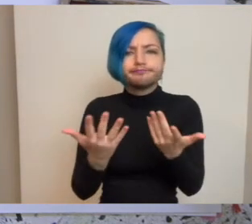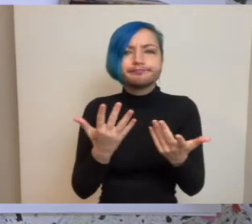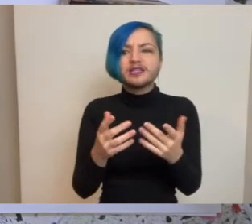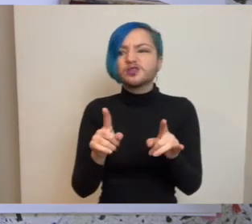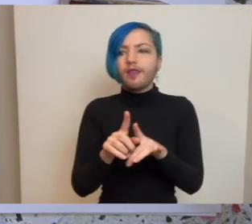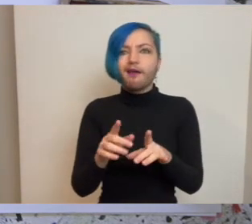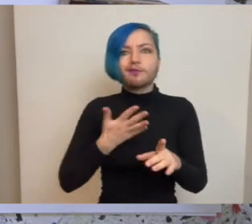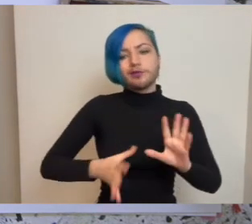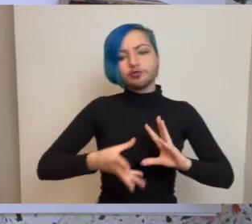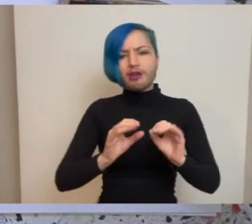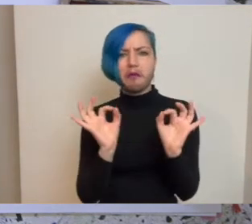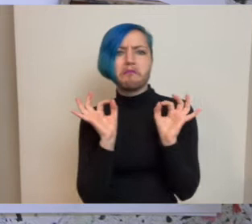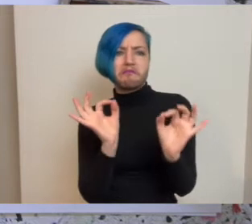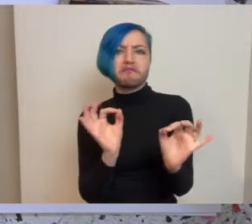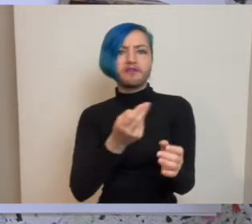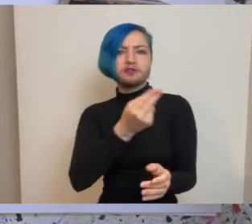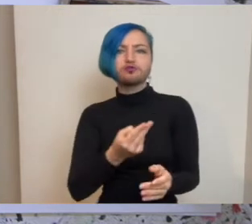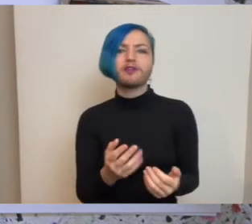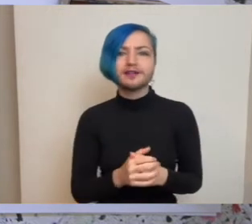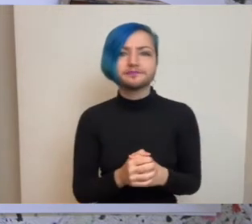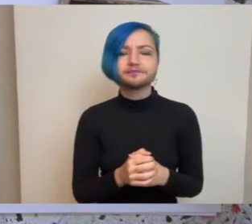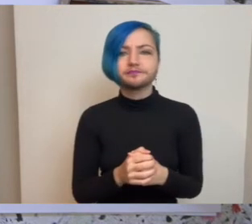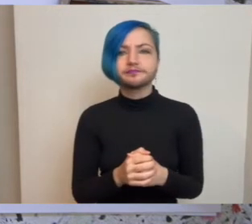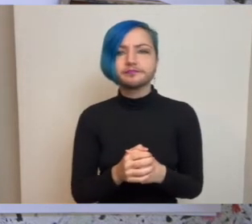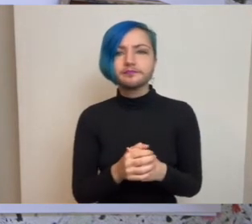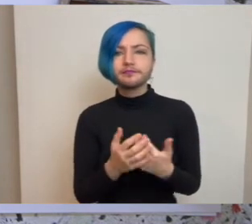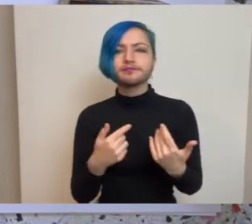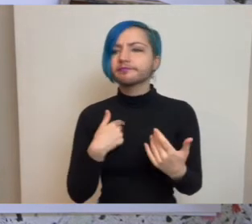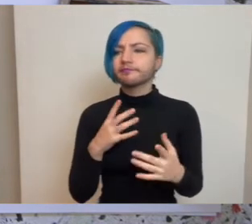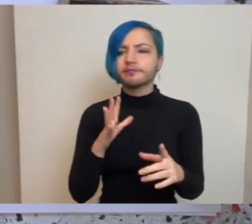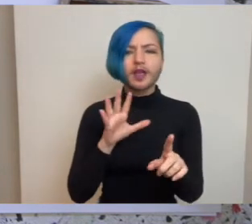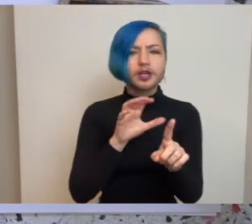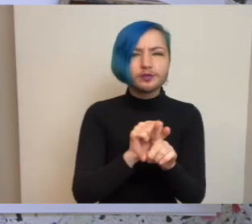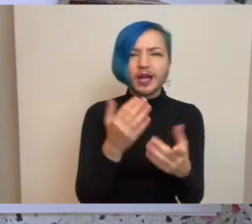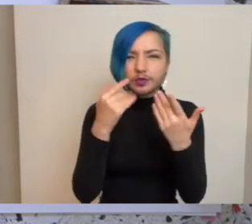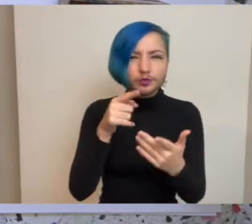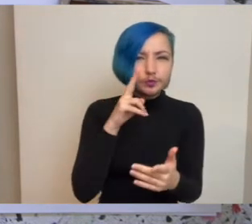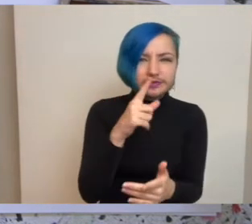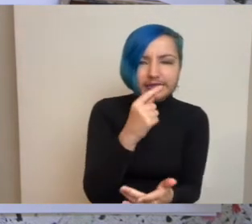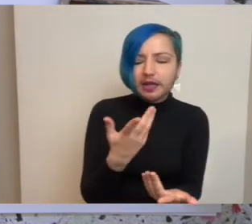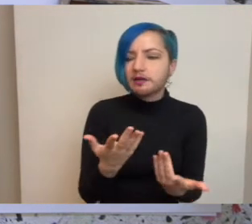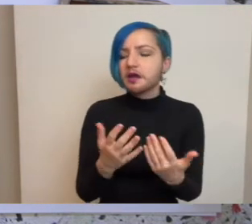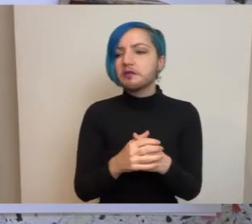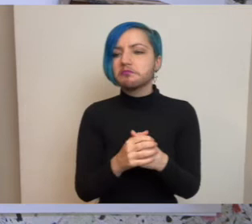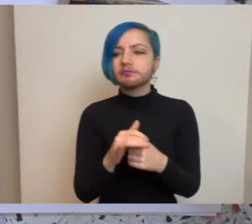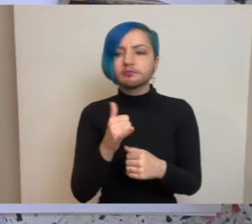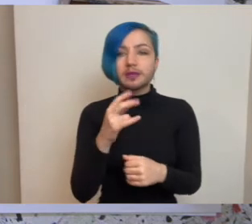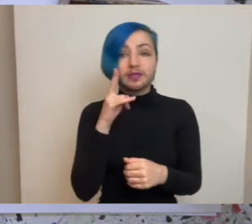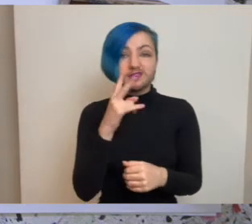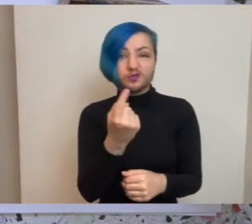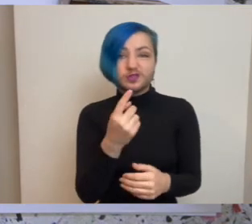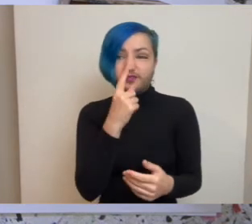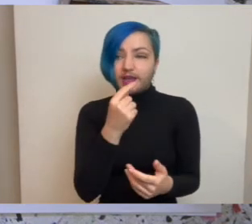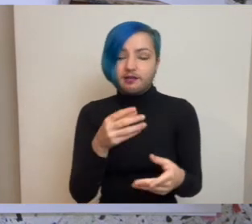really cool drawing. I'm going to notice whether you can see on the camera, but maybe you can see yourself.